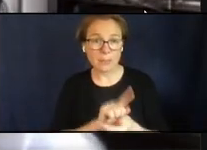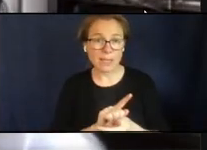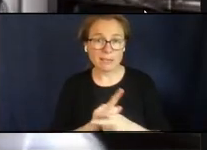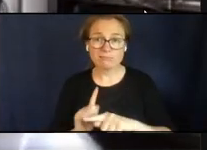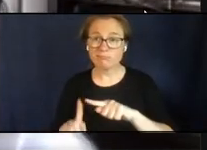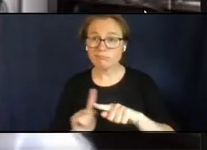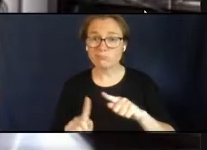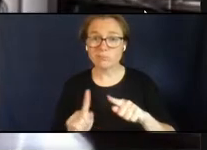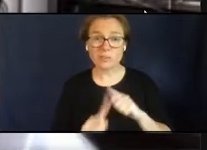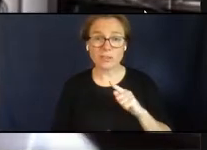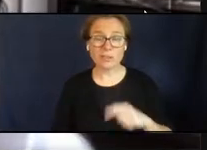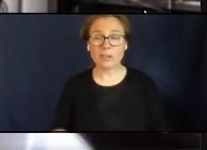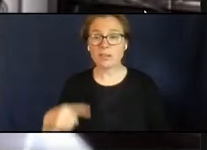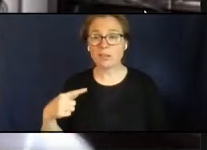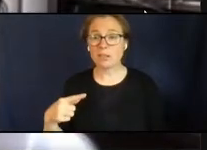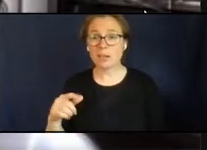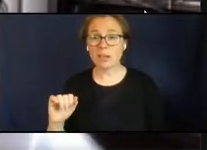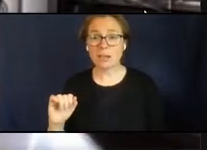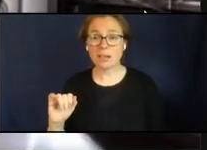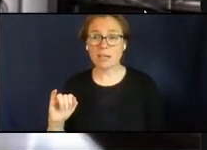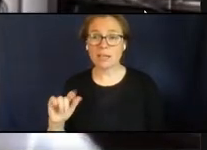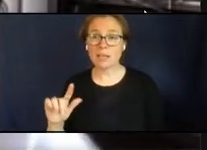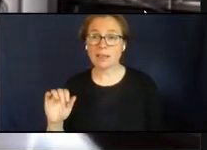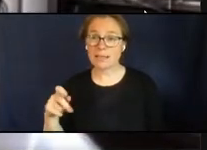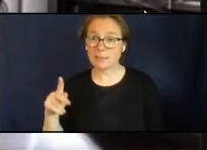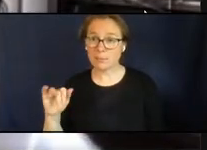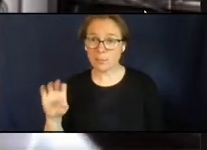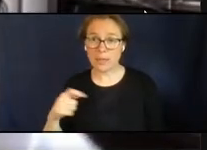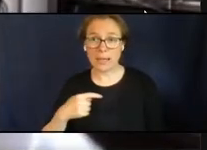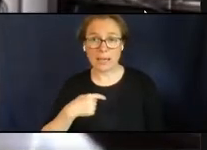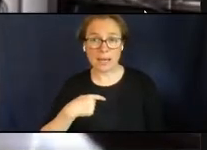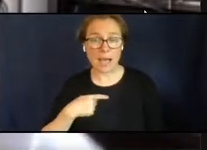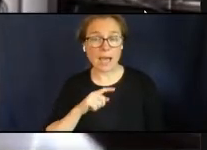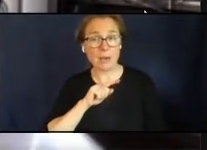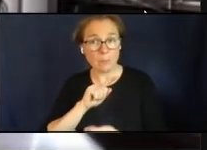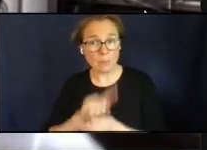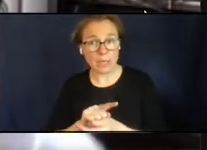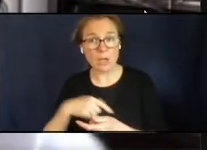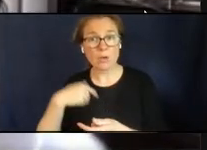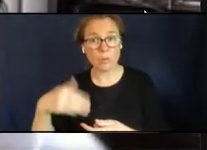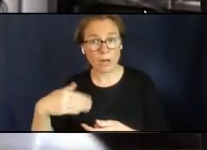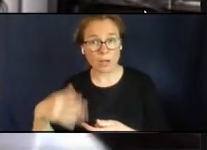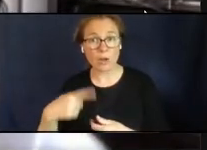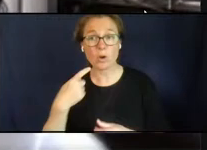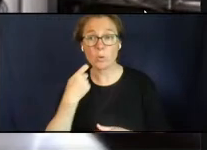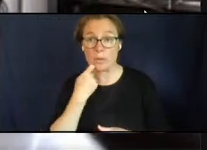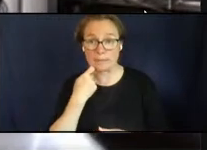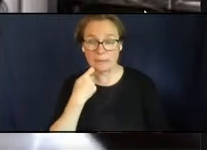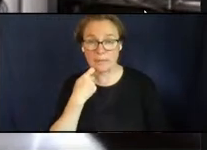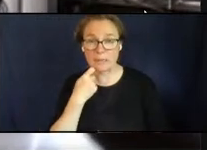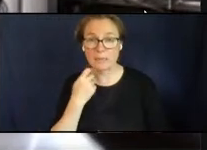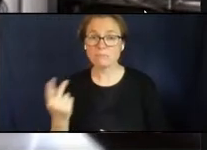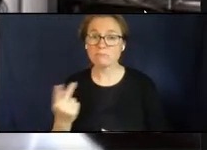Barr Gillespie and I meet on a regular basis. For instance, most recently, we